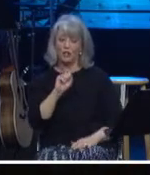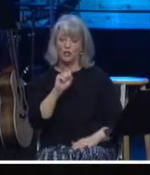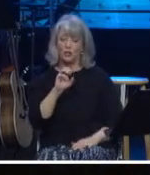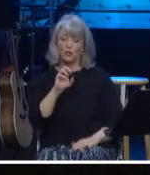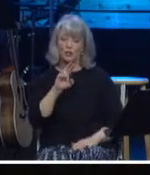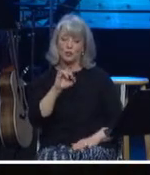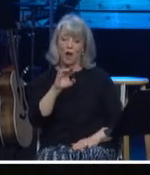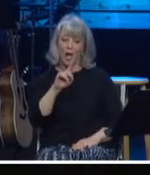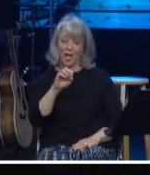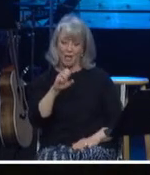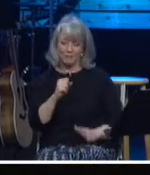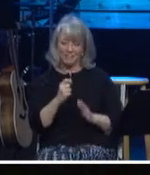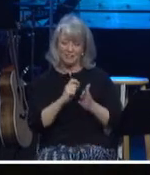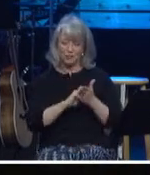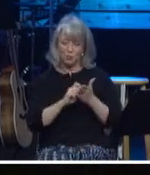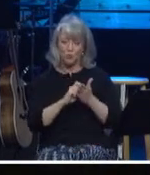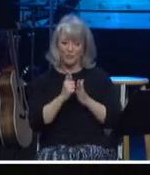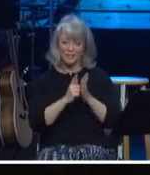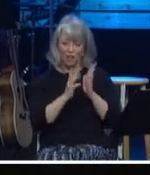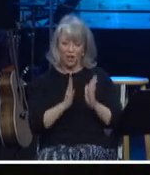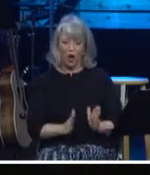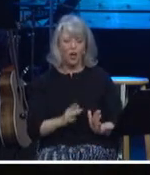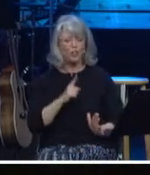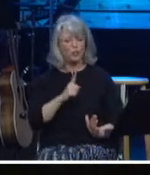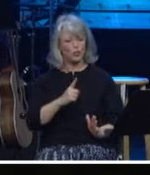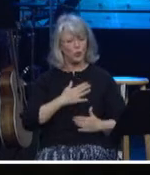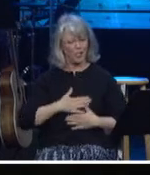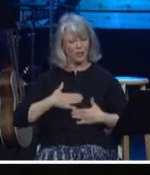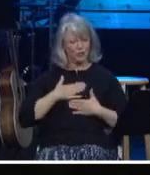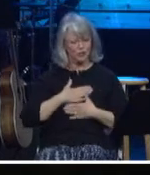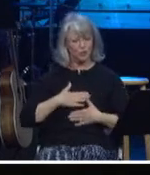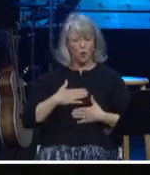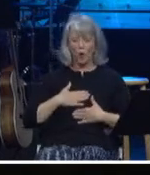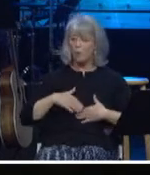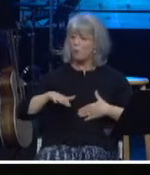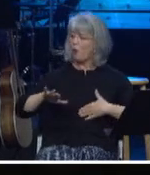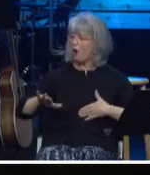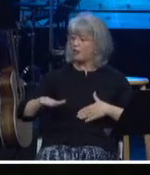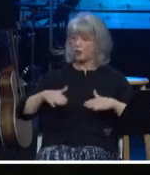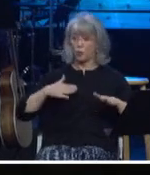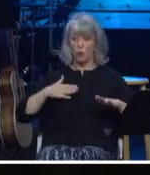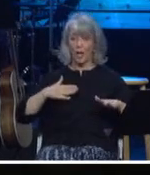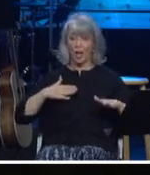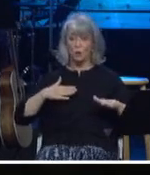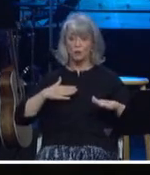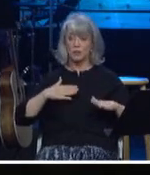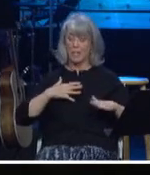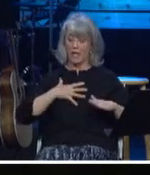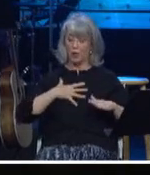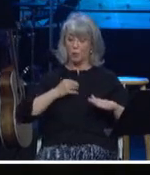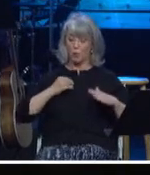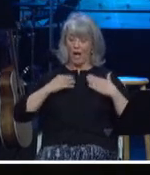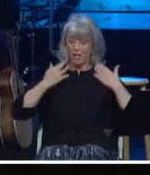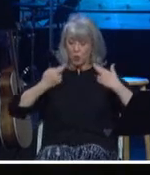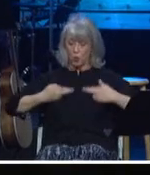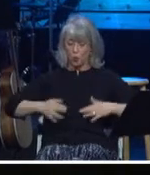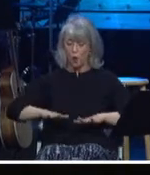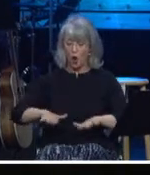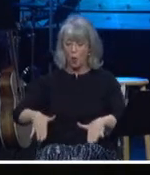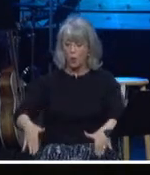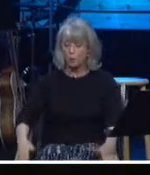Because they are the ones who like to walk around in long robes. So religious